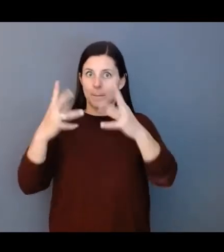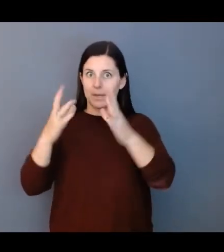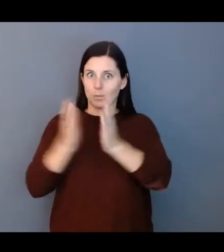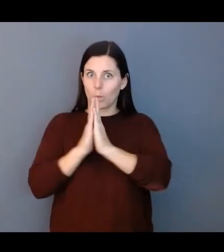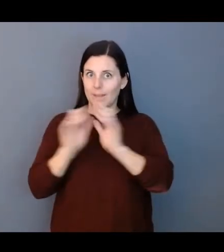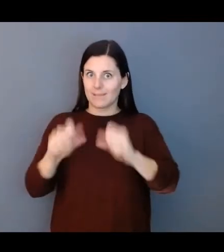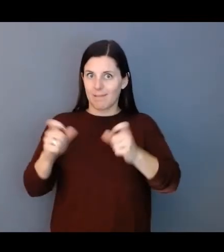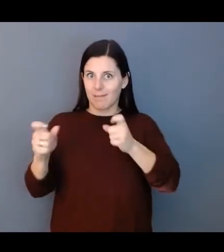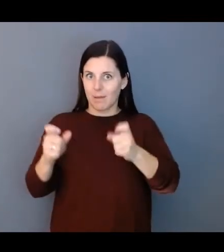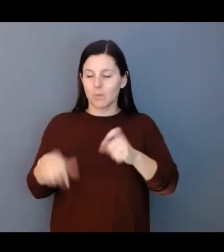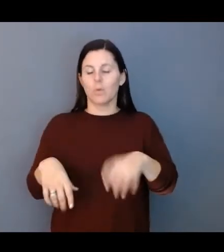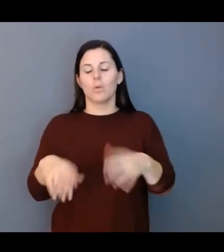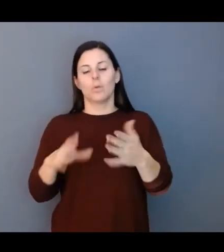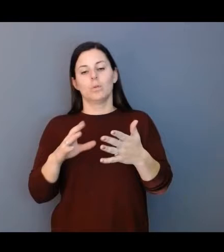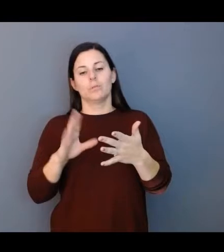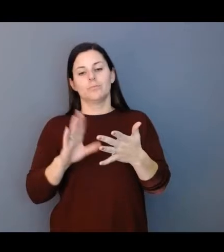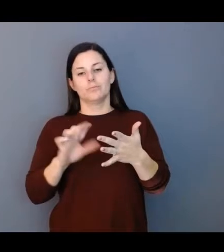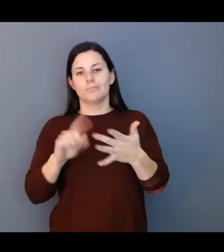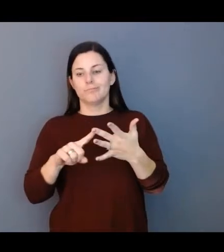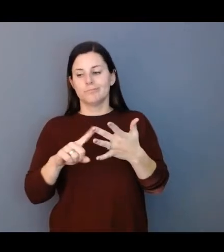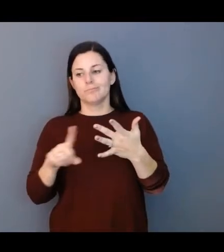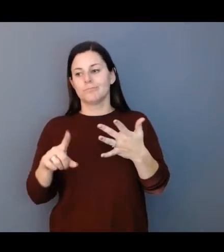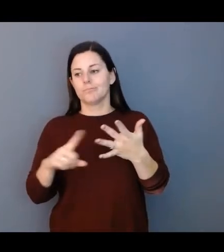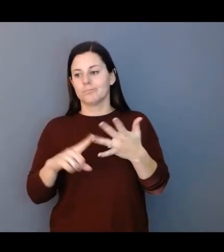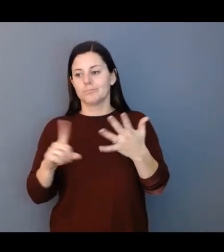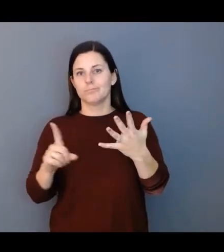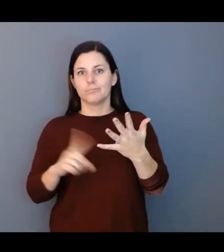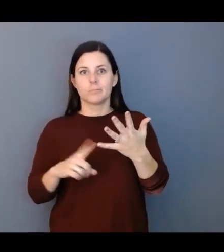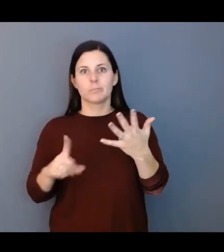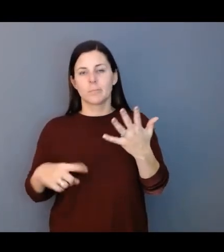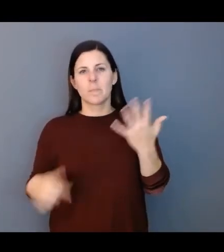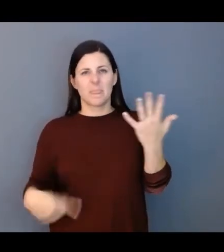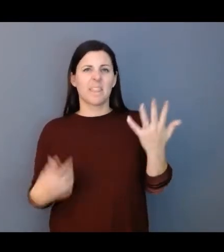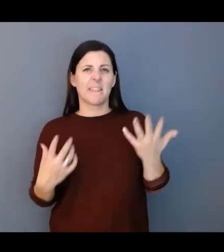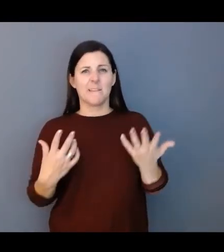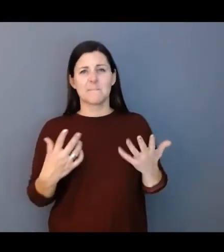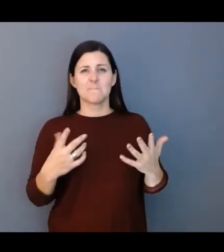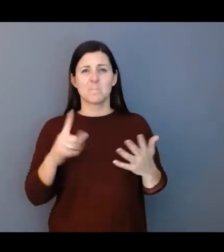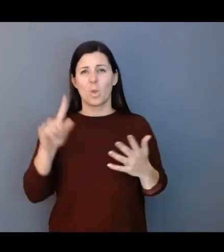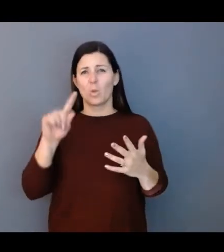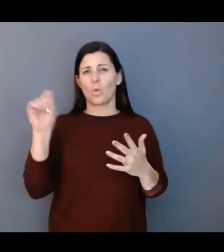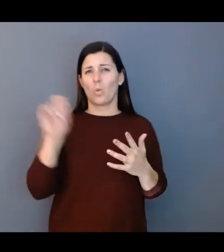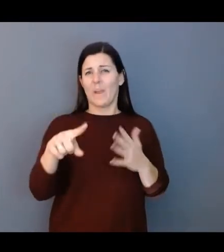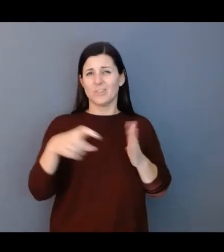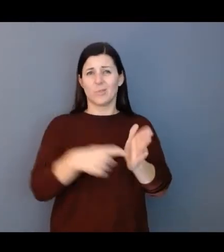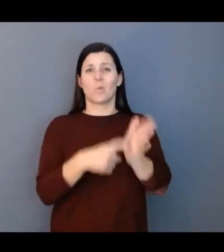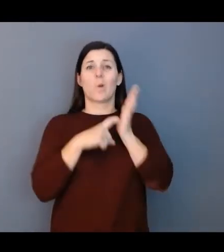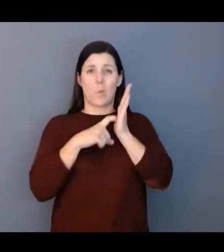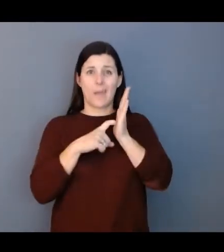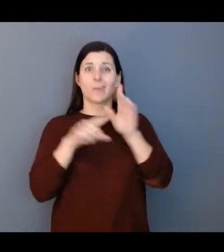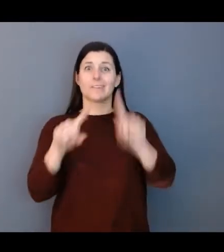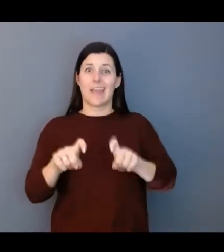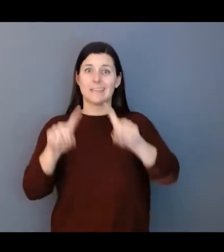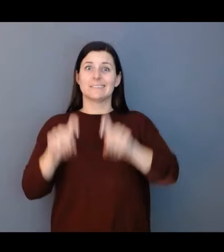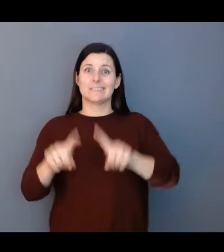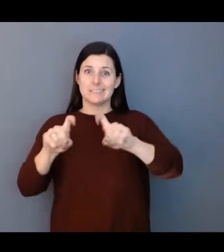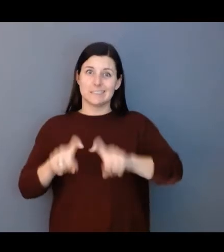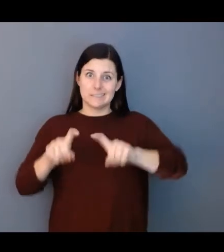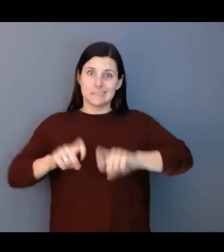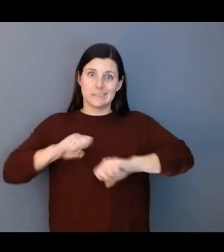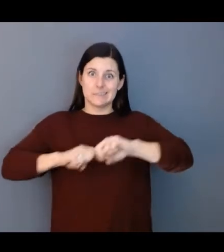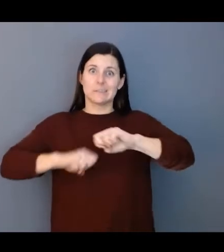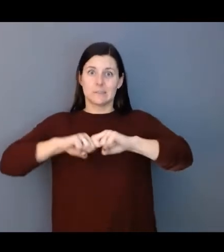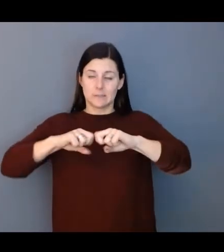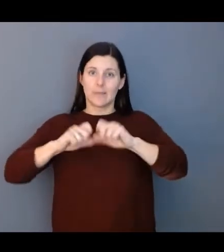requests it can handle within a given period of time meeting your requirements. those are questions that require